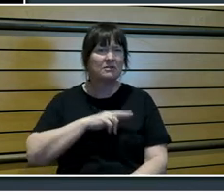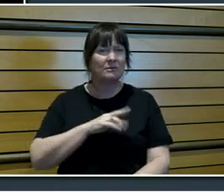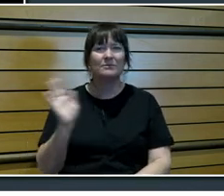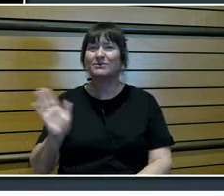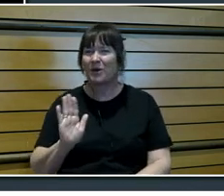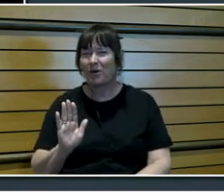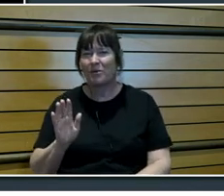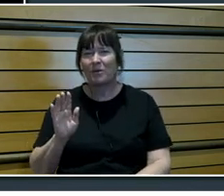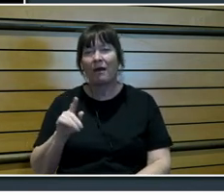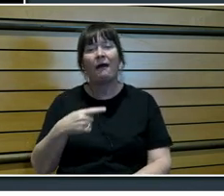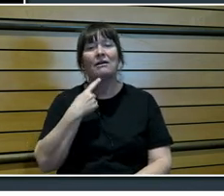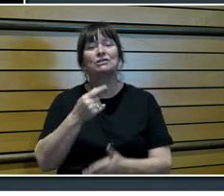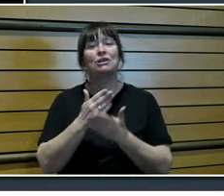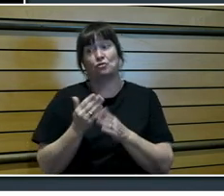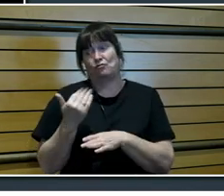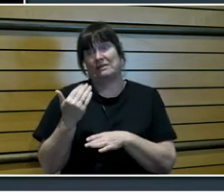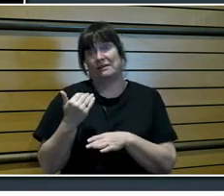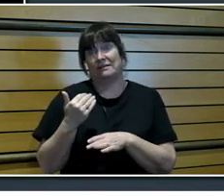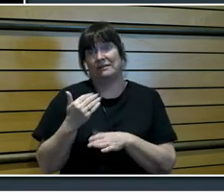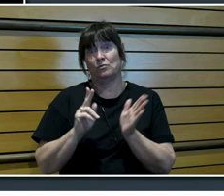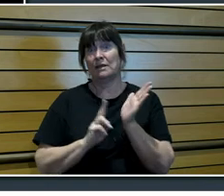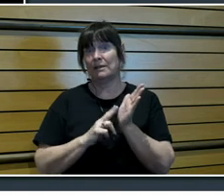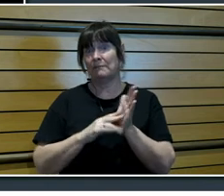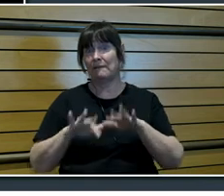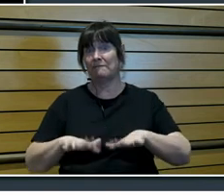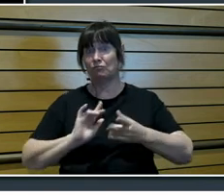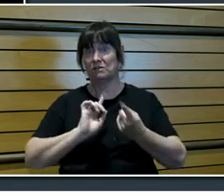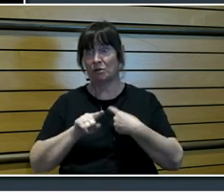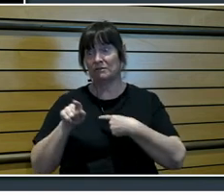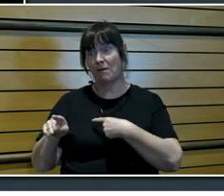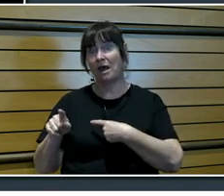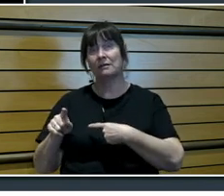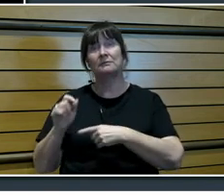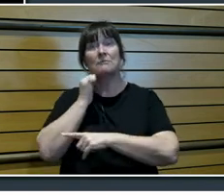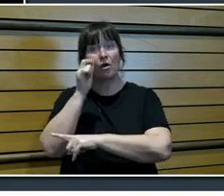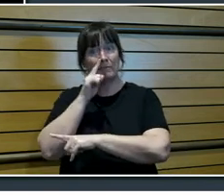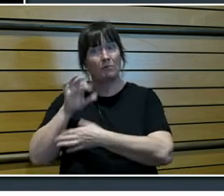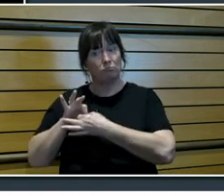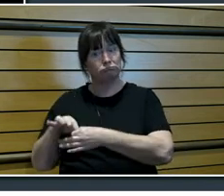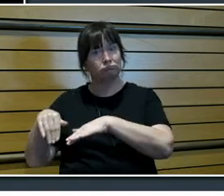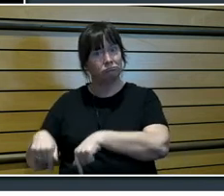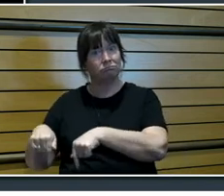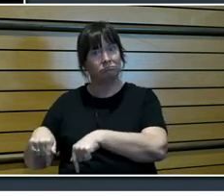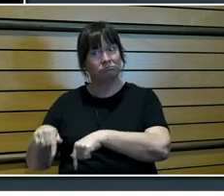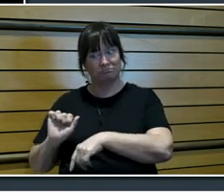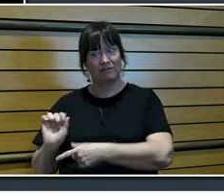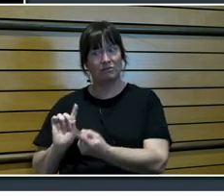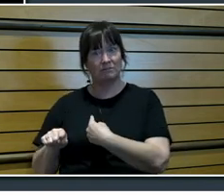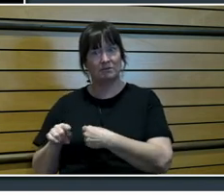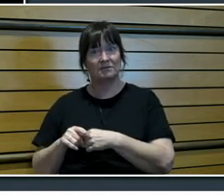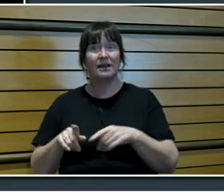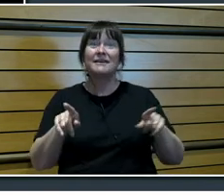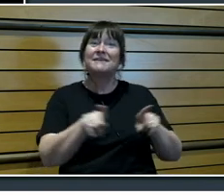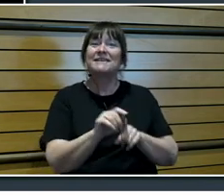think recently of the Napier flood response by Mana Whenua and yesterday's